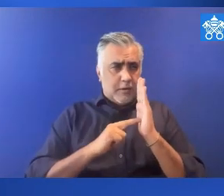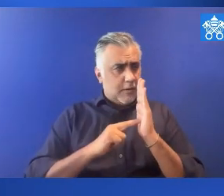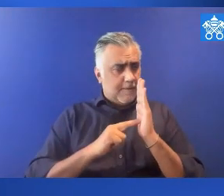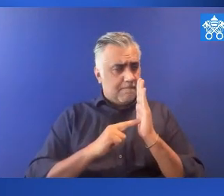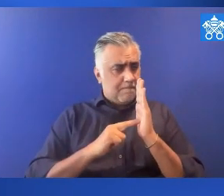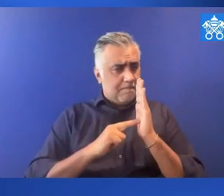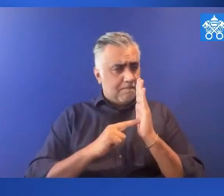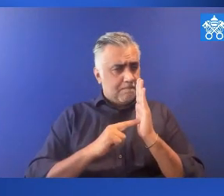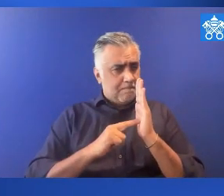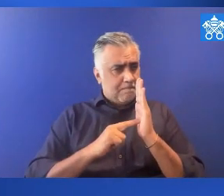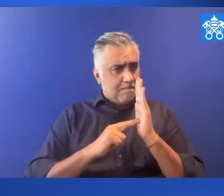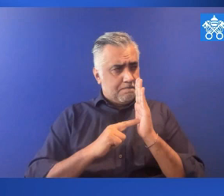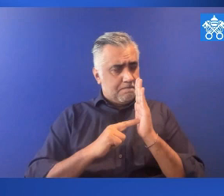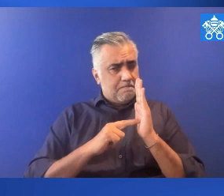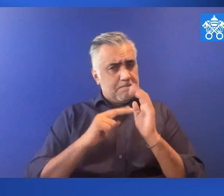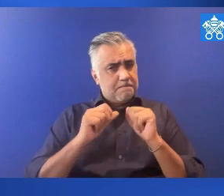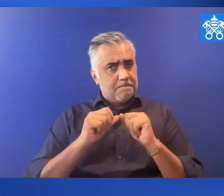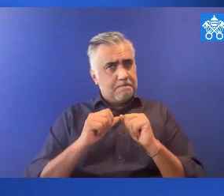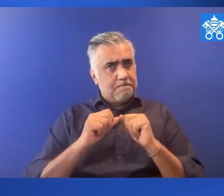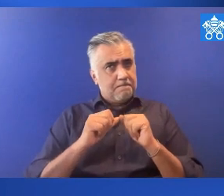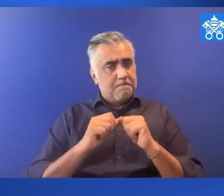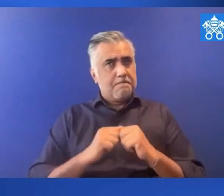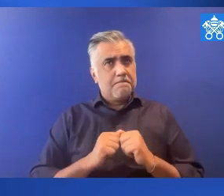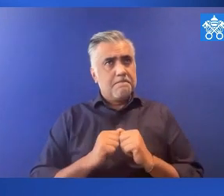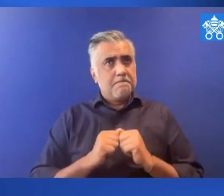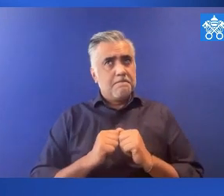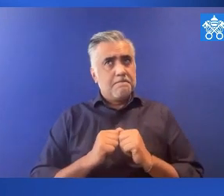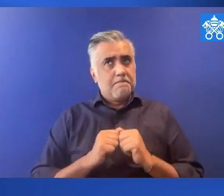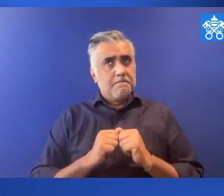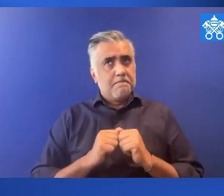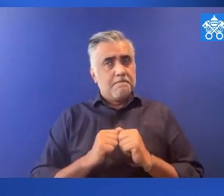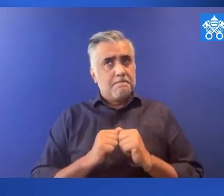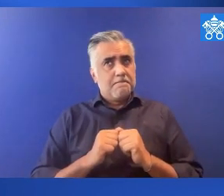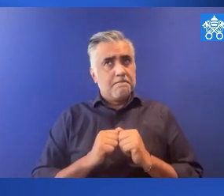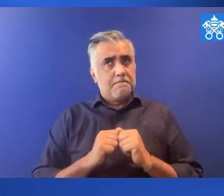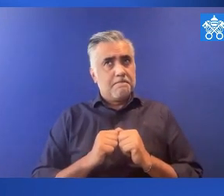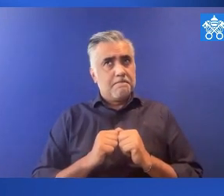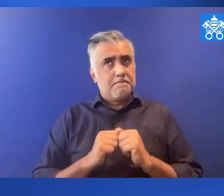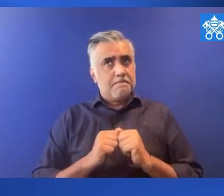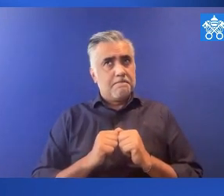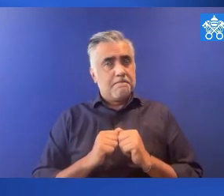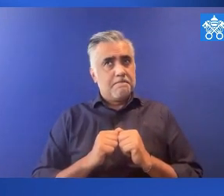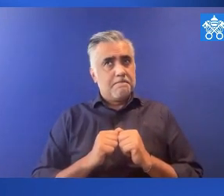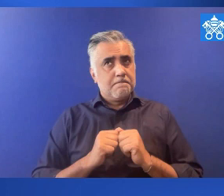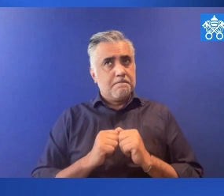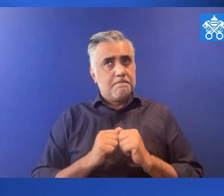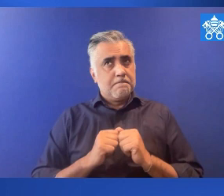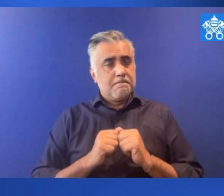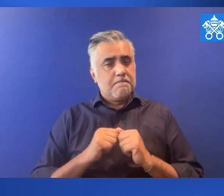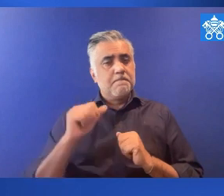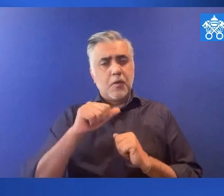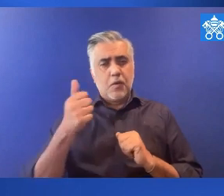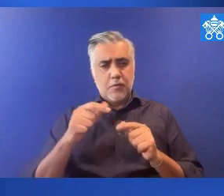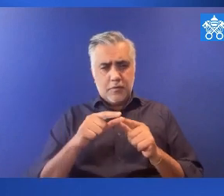Leitura do livro dos Salmos. Só em Deus descansa minha alma, dele vem a